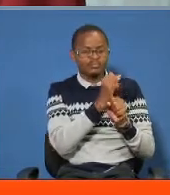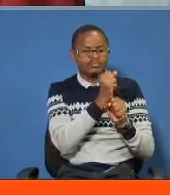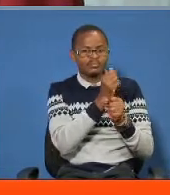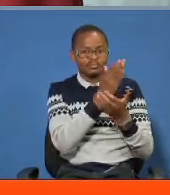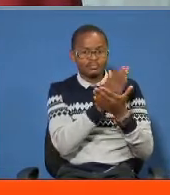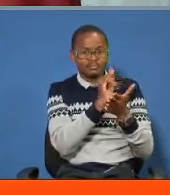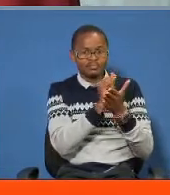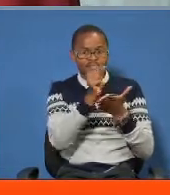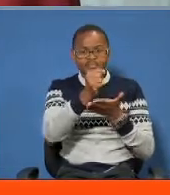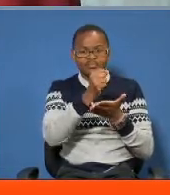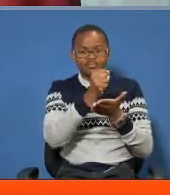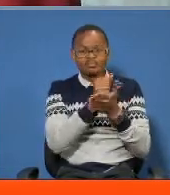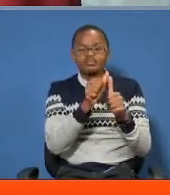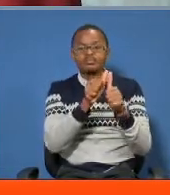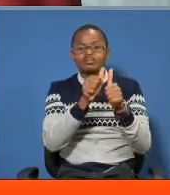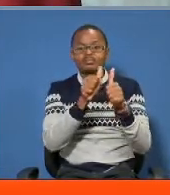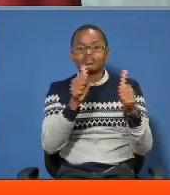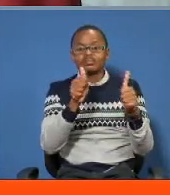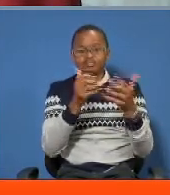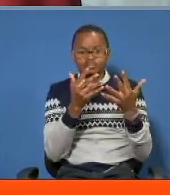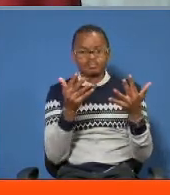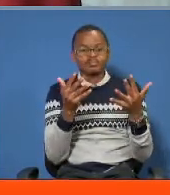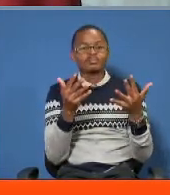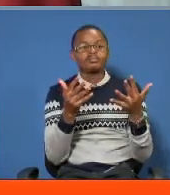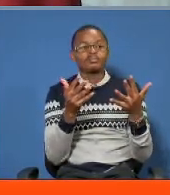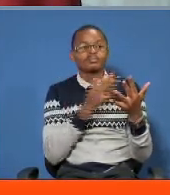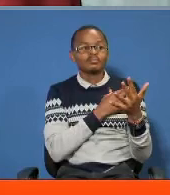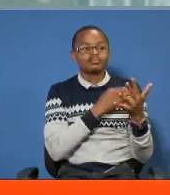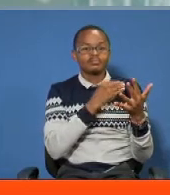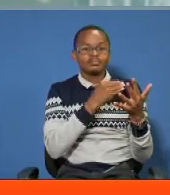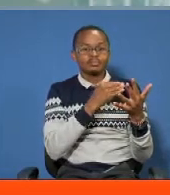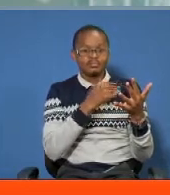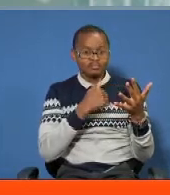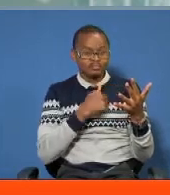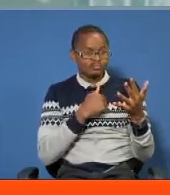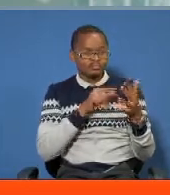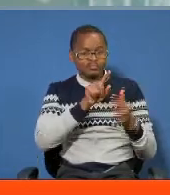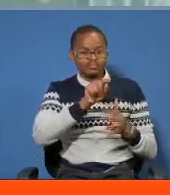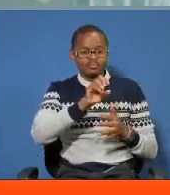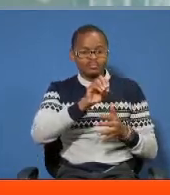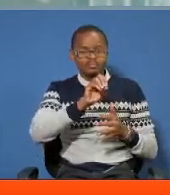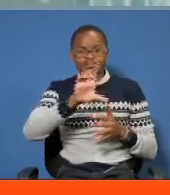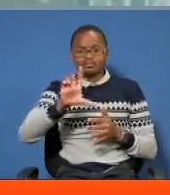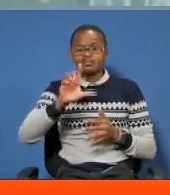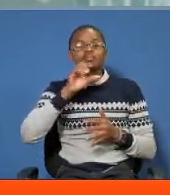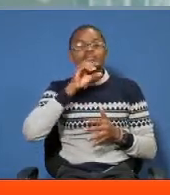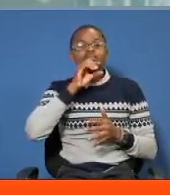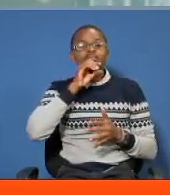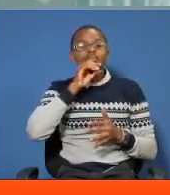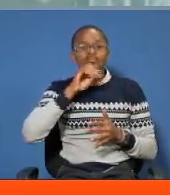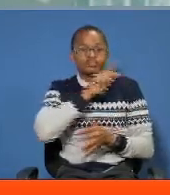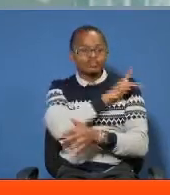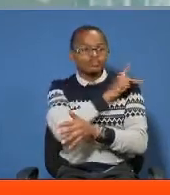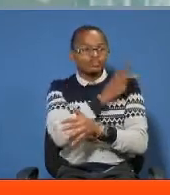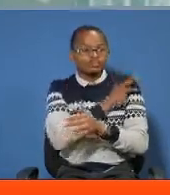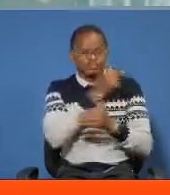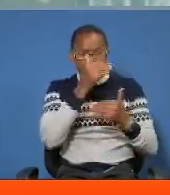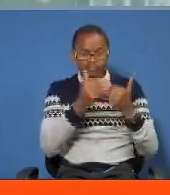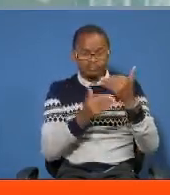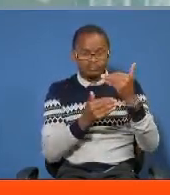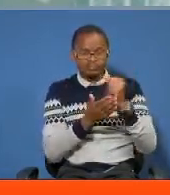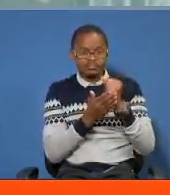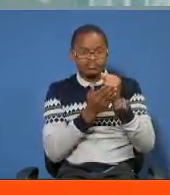is to try and make sure that that office is well equipped, and it has the tools, it has the manpower, it has